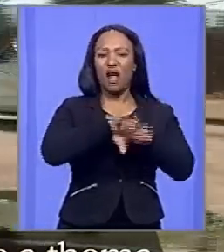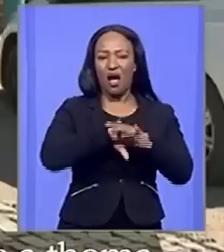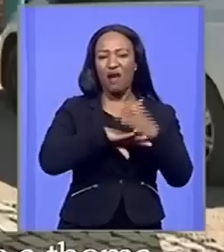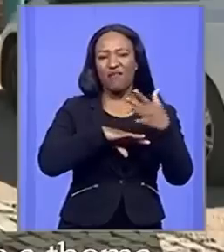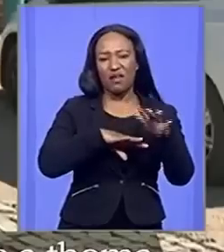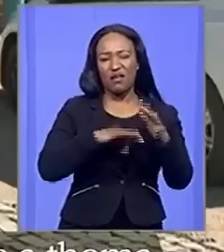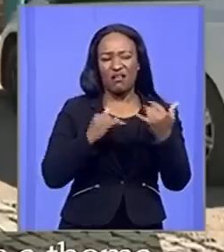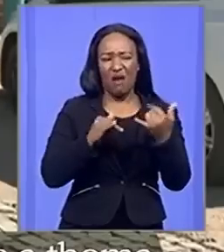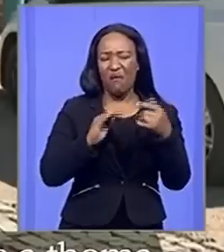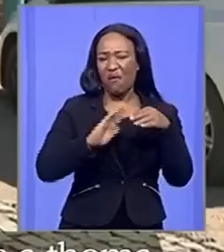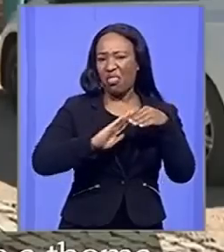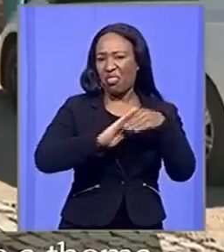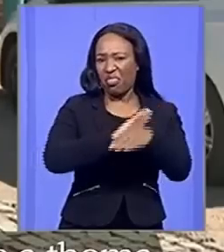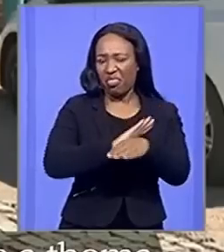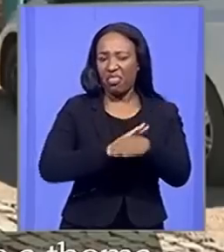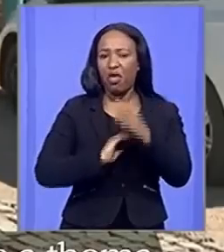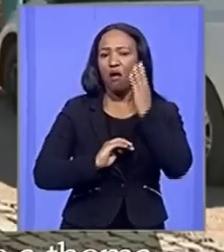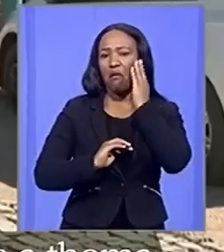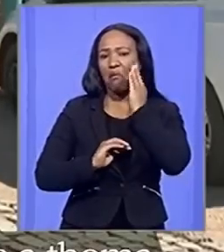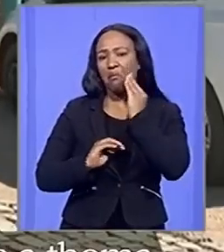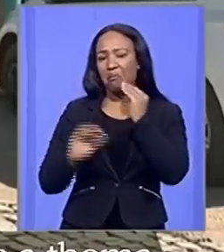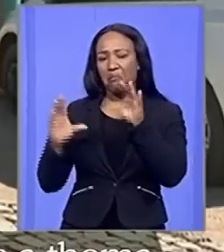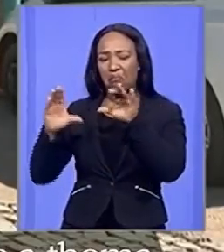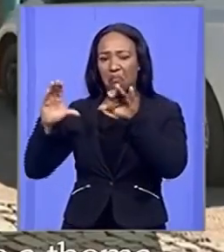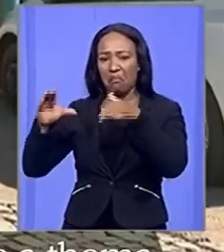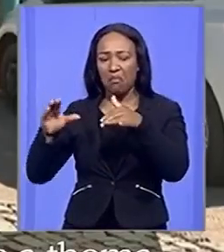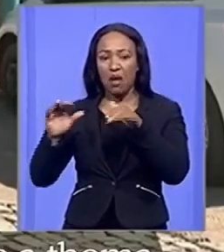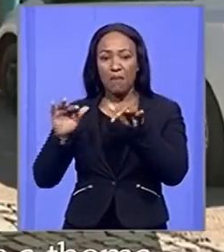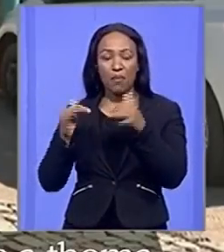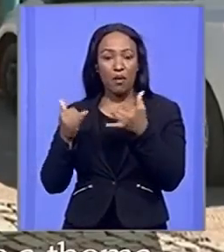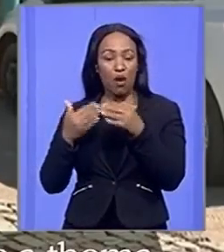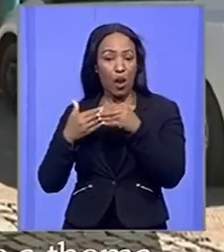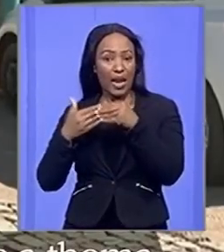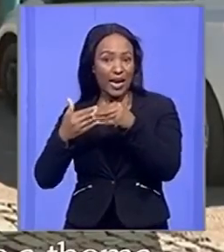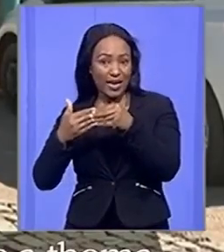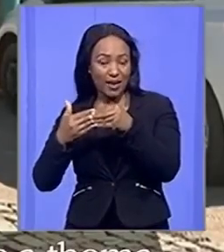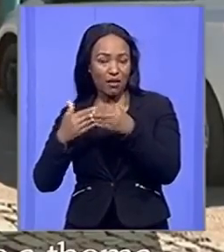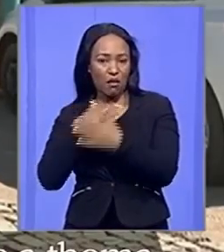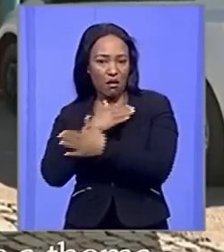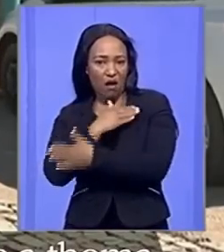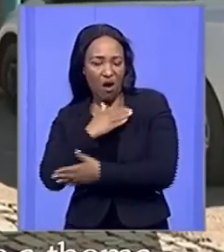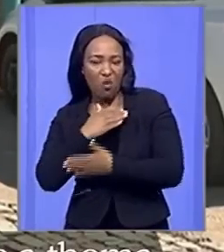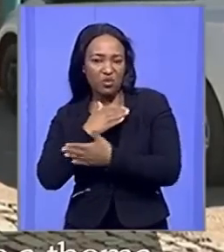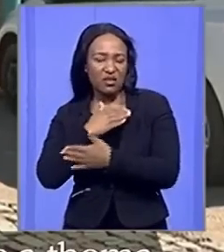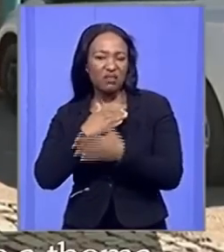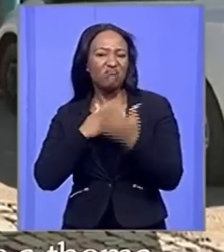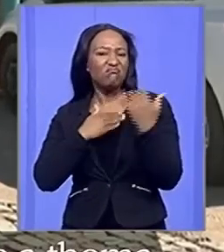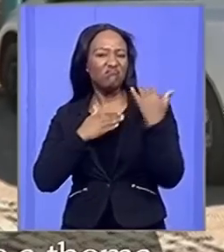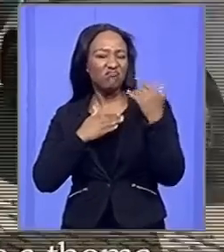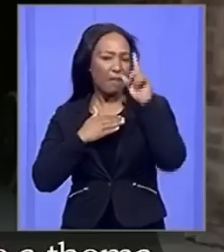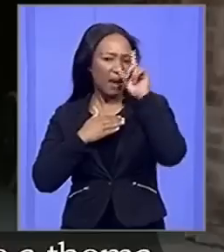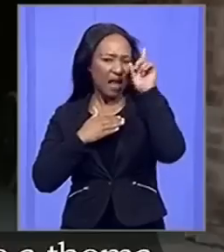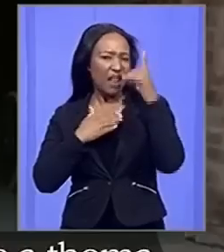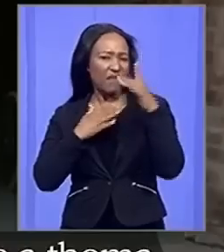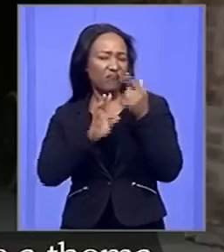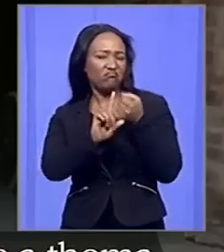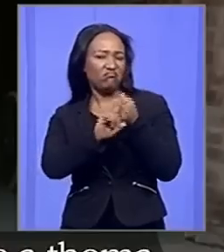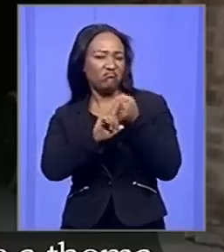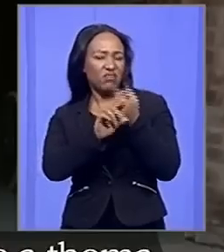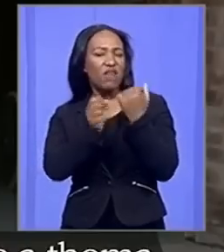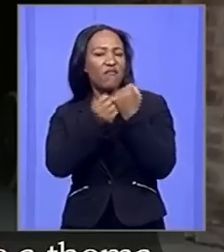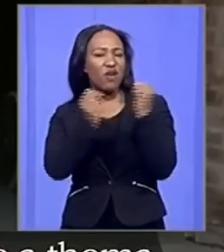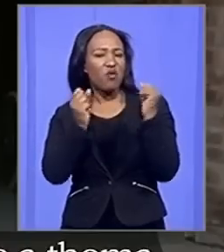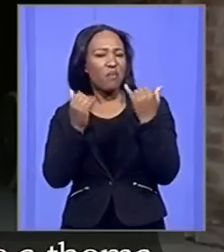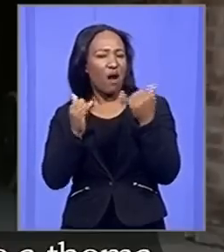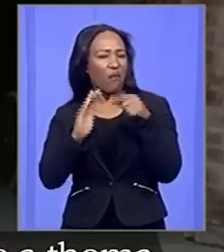Bagodi bano ba re bao ba eteletseng naga eno pele ba latlhile kgololosego eo Mandela a e lwetseng. re